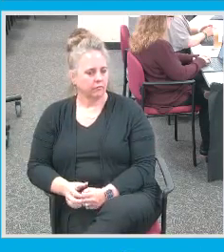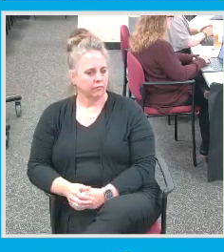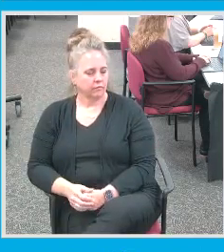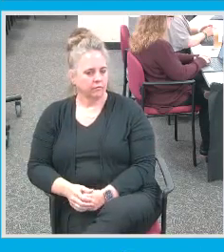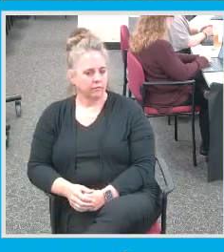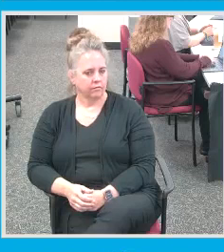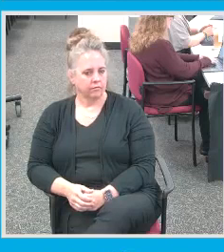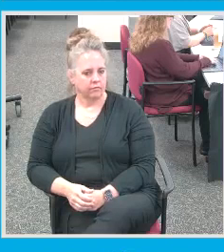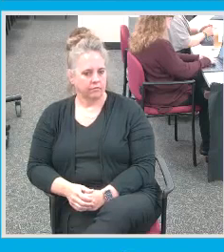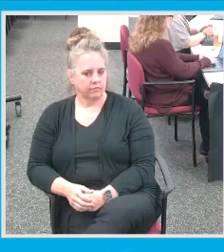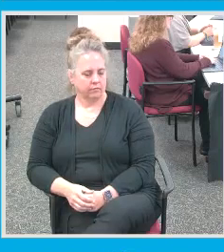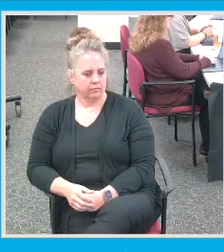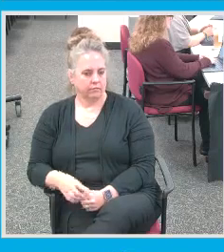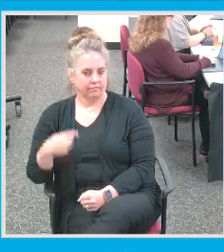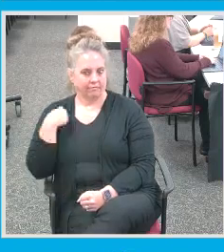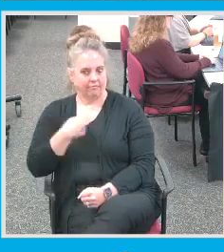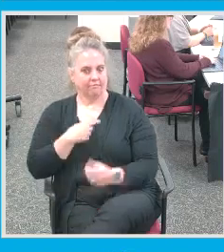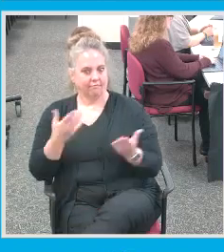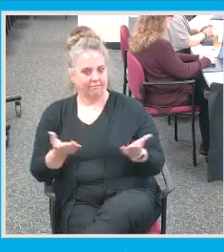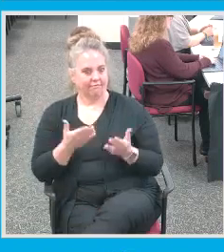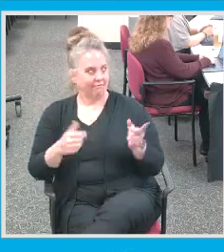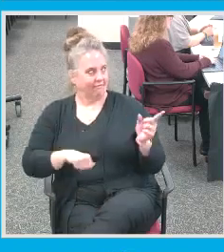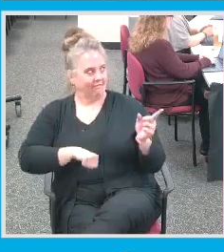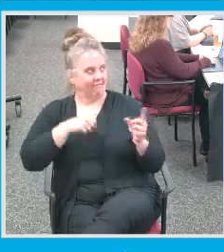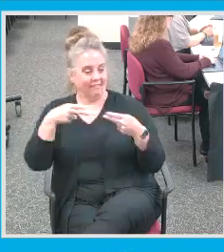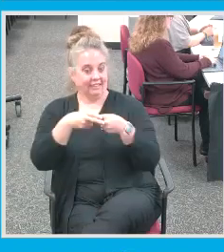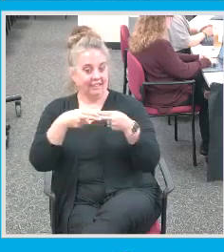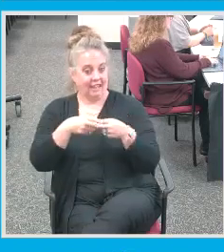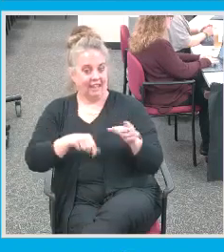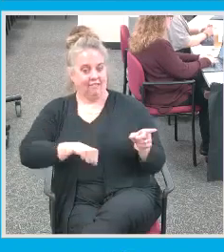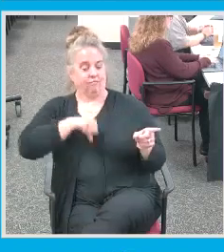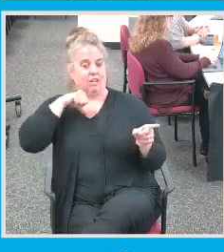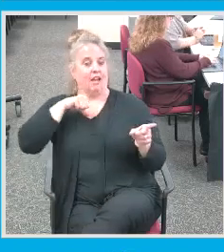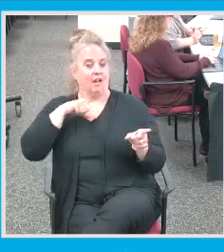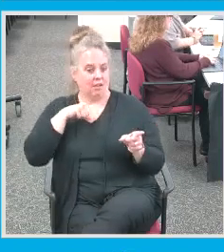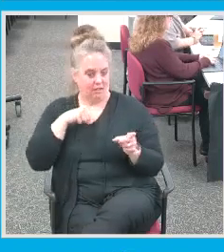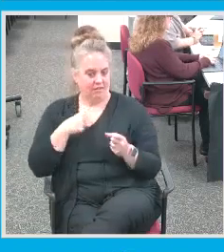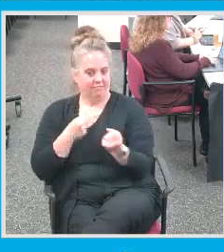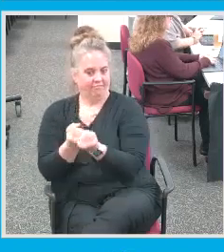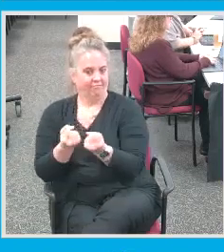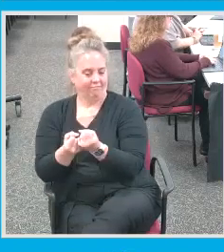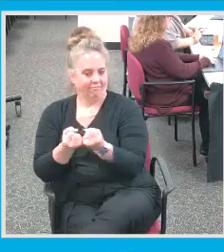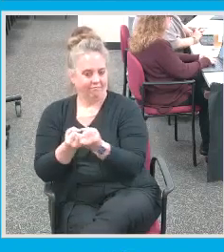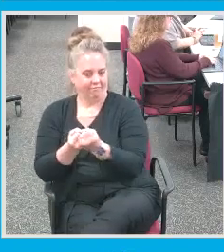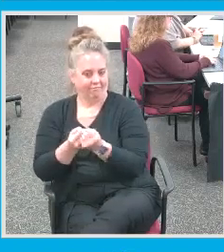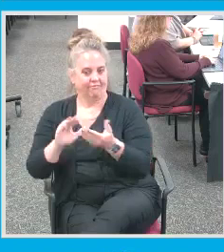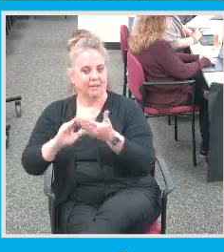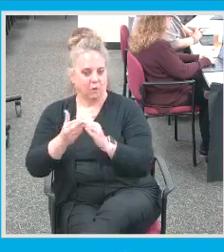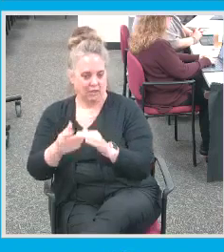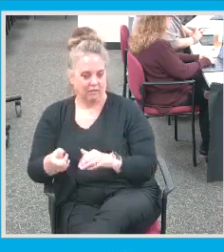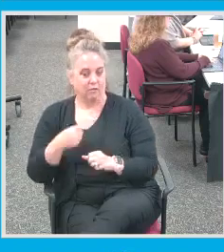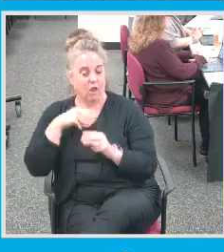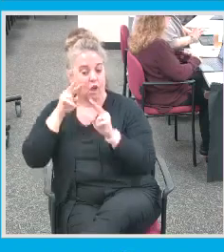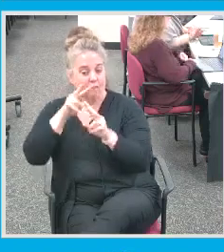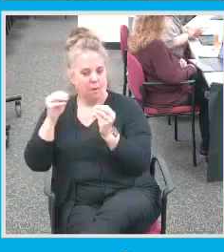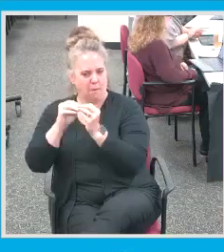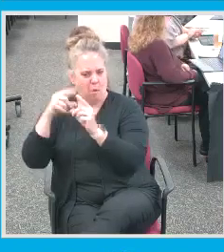really proud of what we've been able to do in the community, and we really look forward to building on our successes. Thank you.